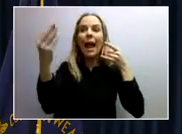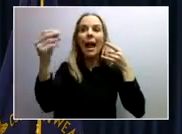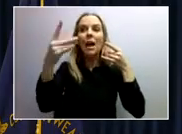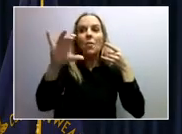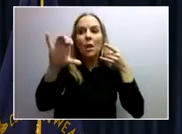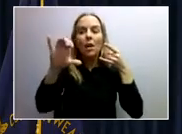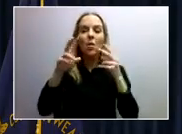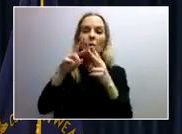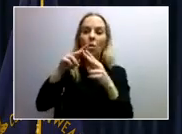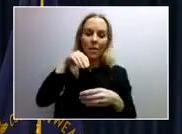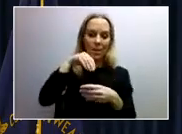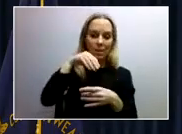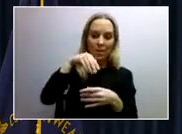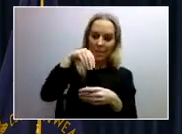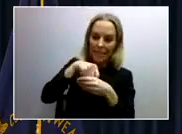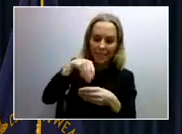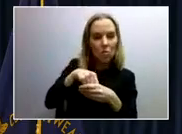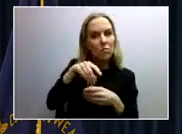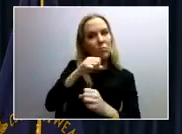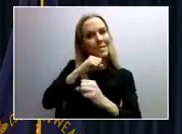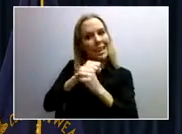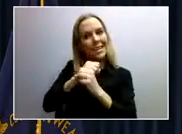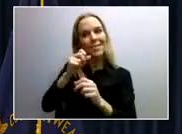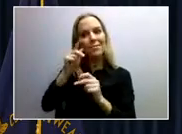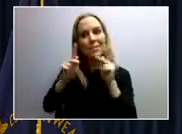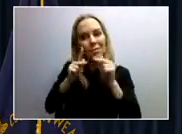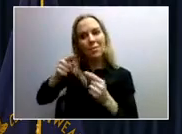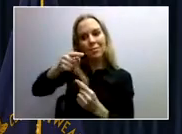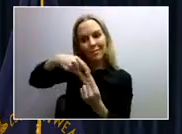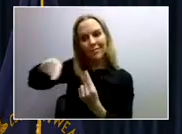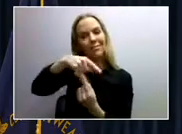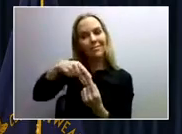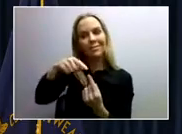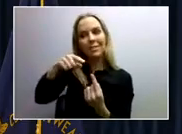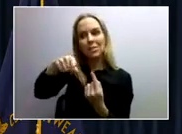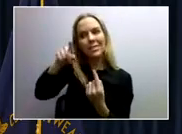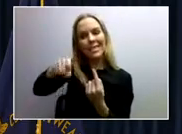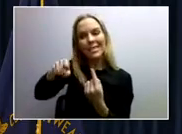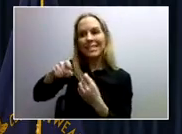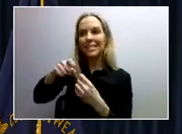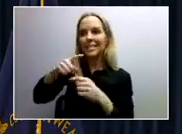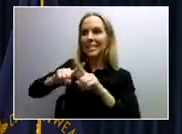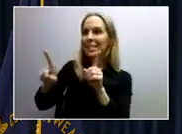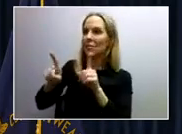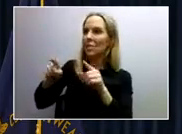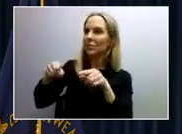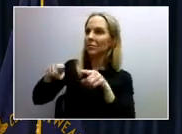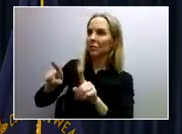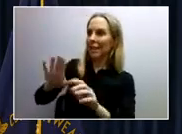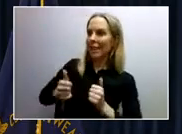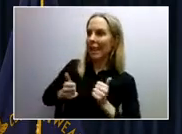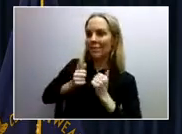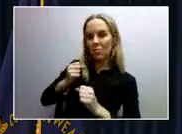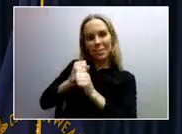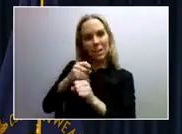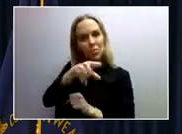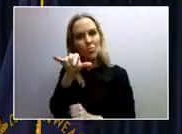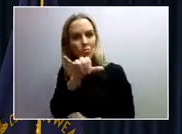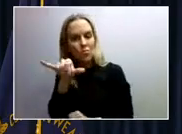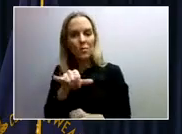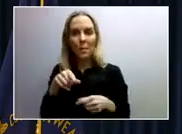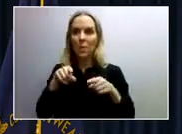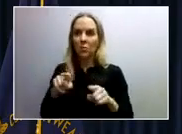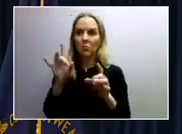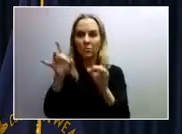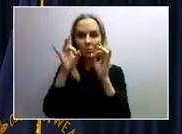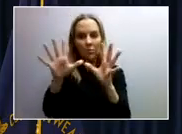are protecting the people that you need at different times to protect you. So due to inclement weather today, I closed